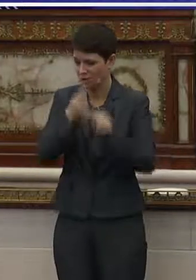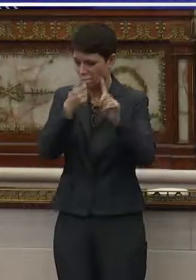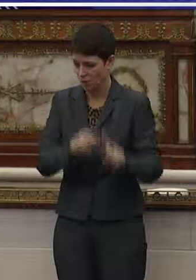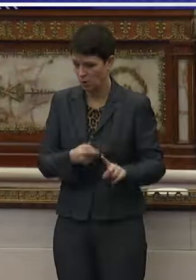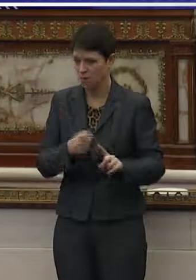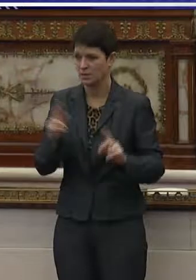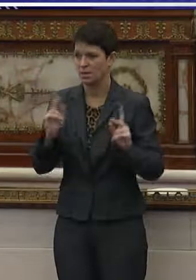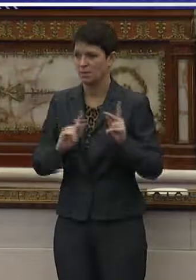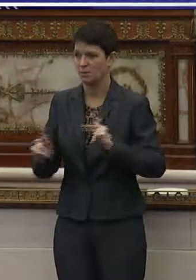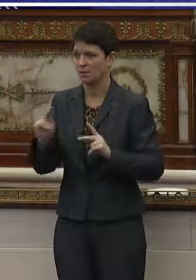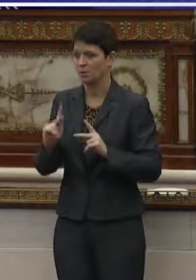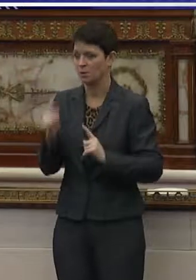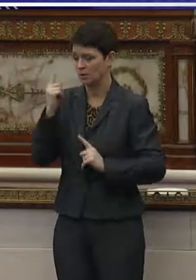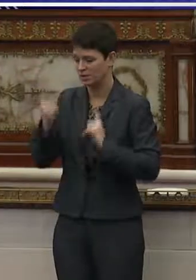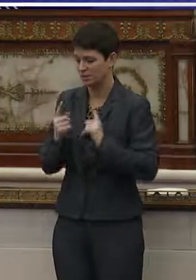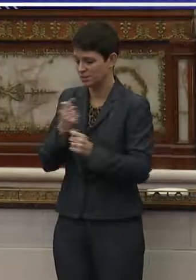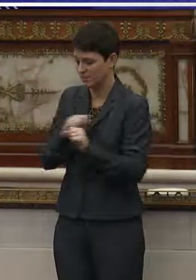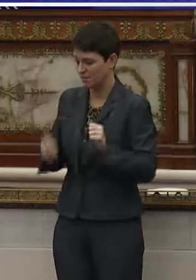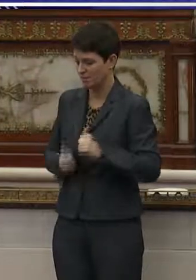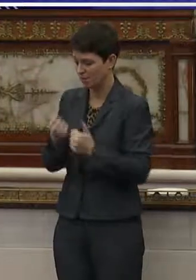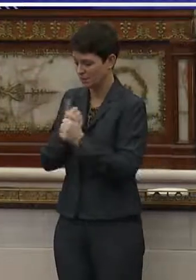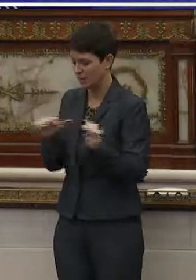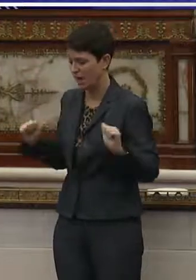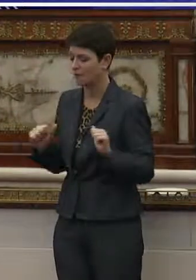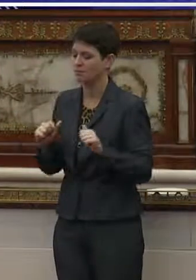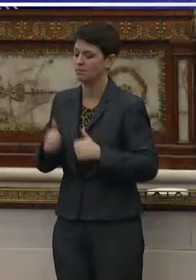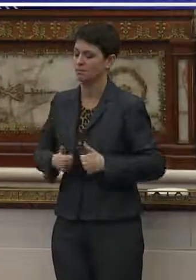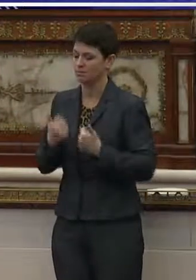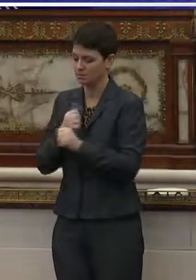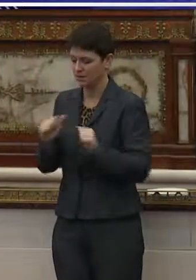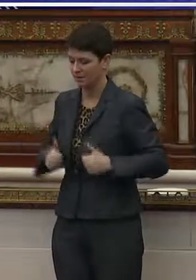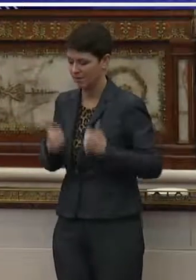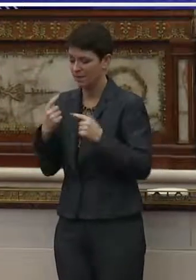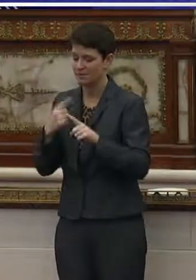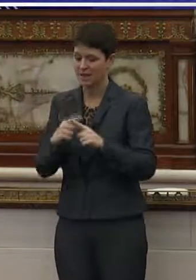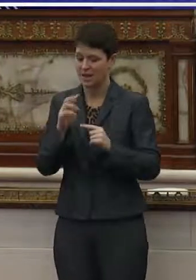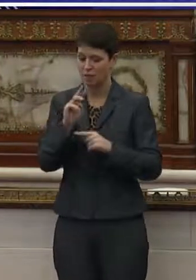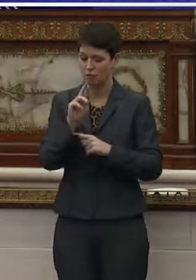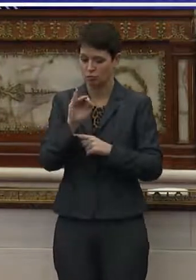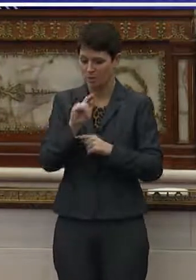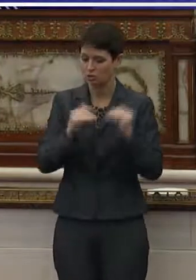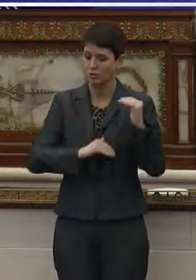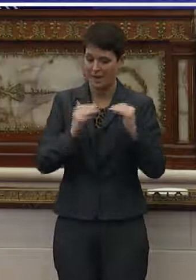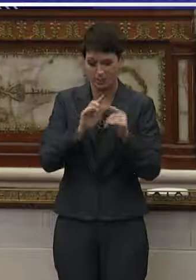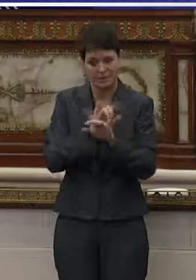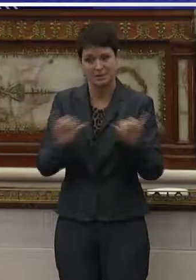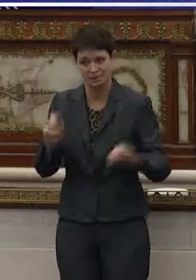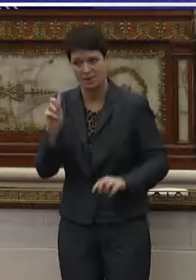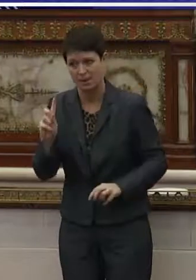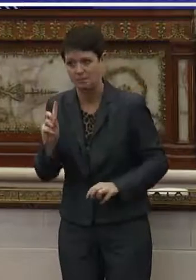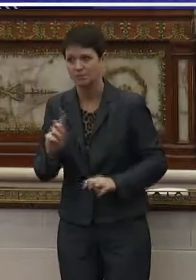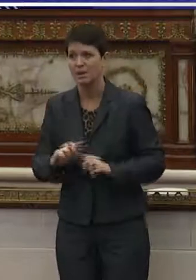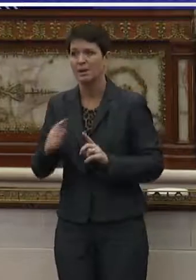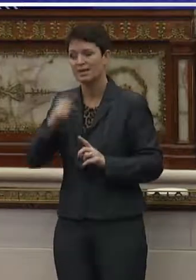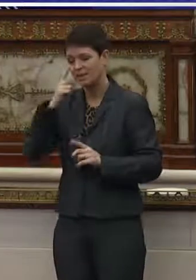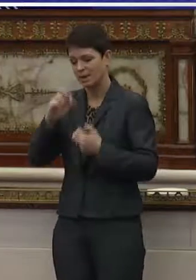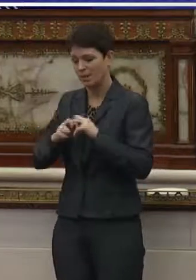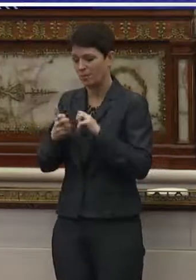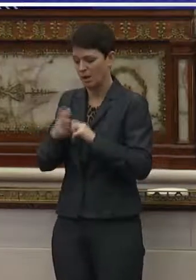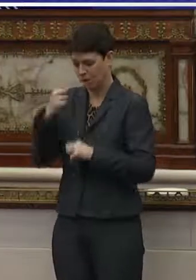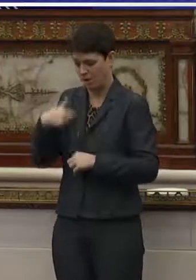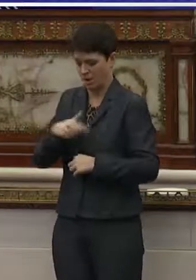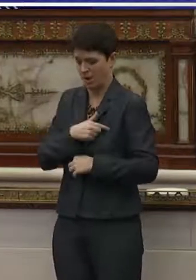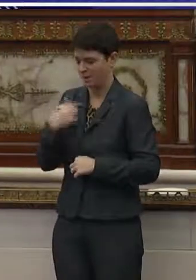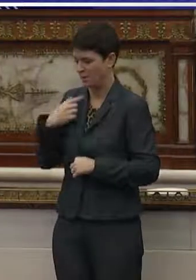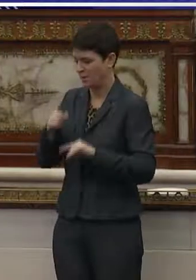people who can save the most lives and do it with racial equity in the process. No, I think that the problem for our end is that